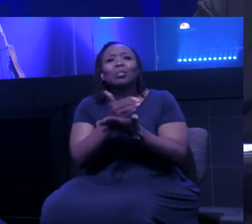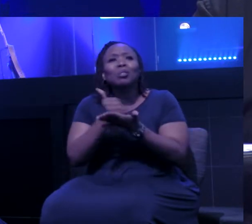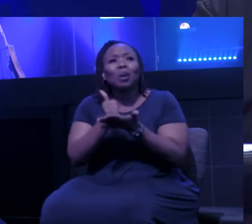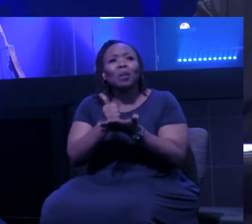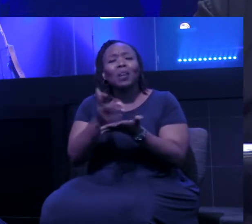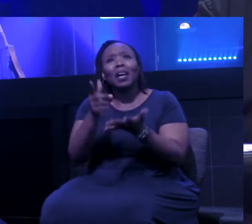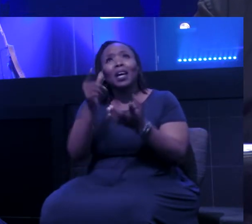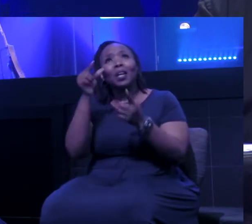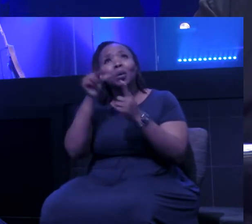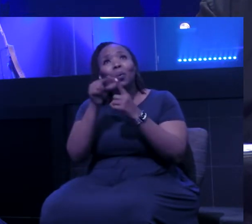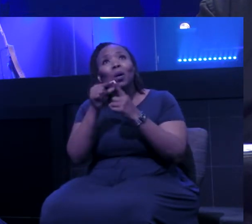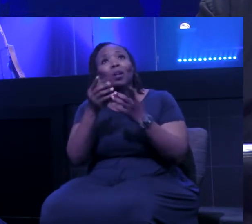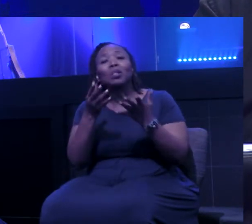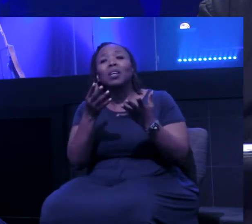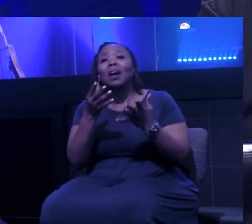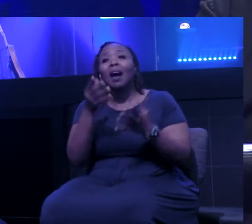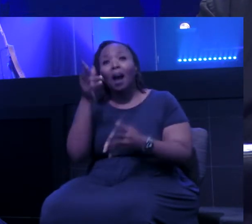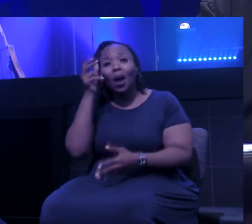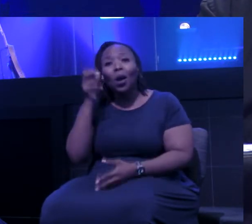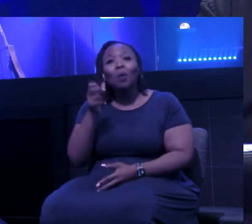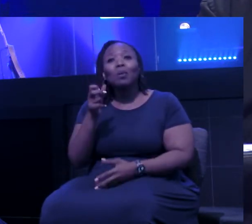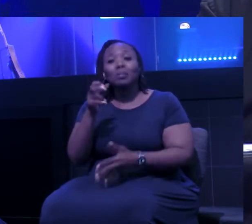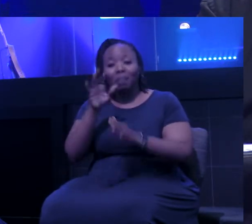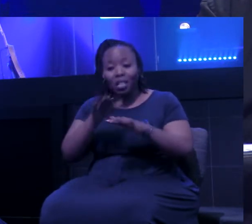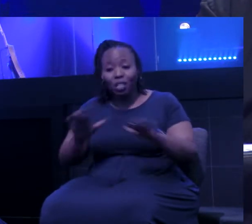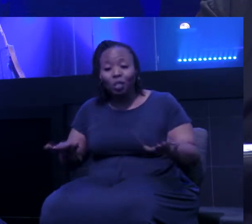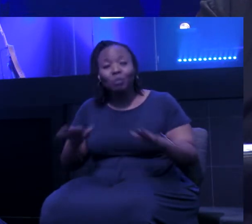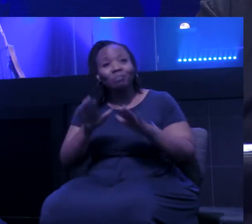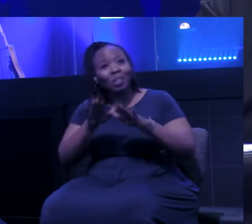words that I heard were, my children, take care of my children.